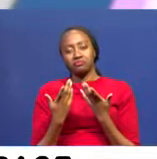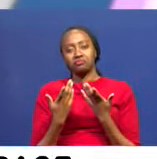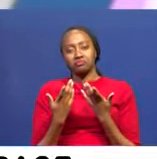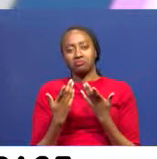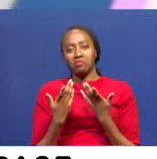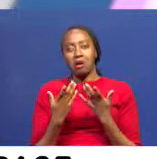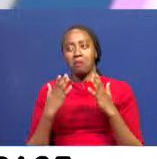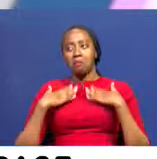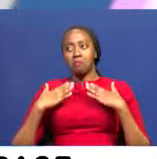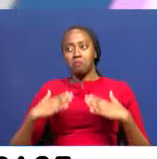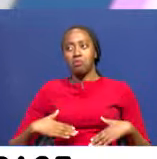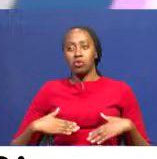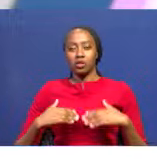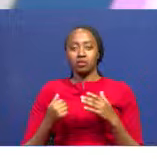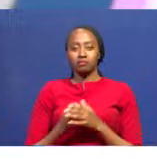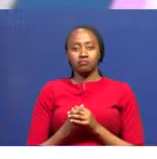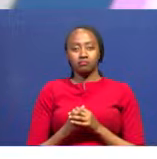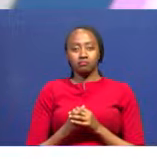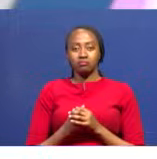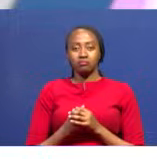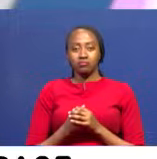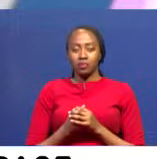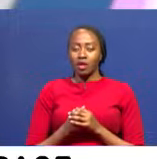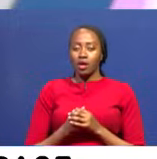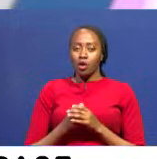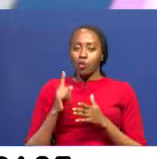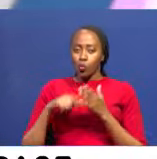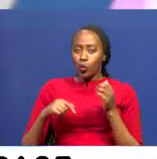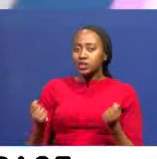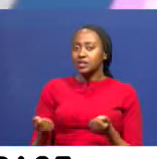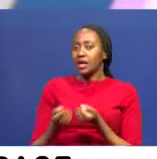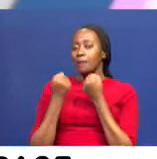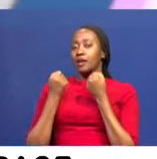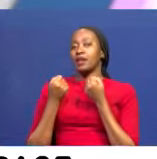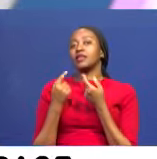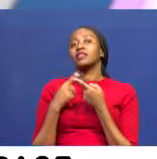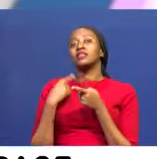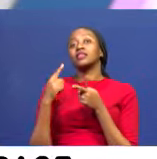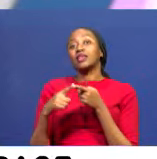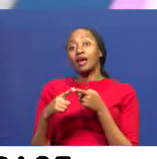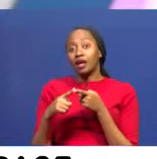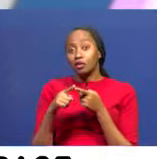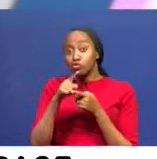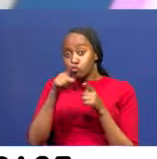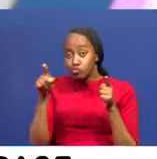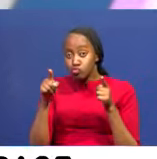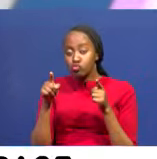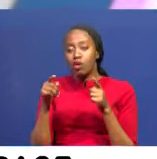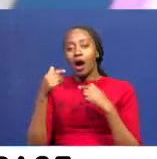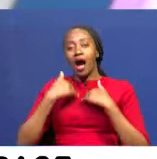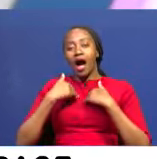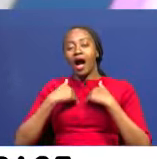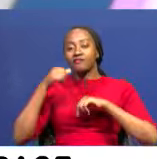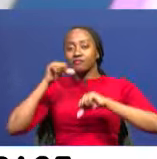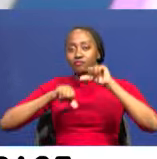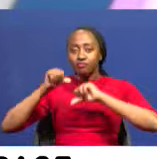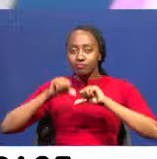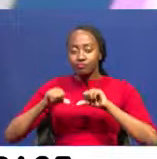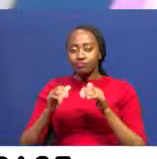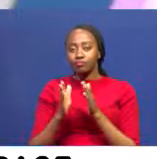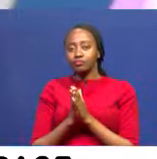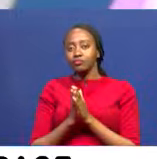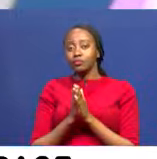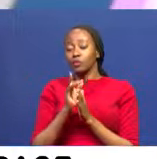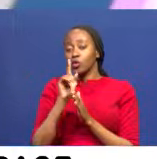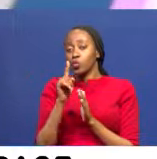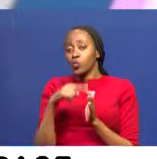deal with whatever is happening. And then now we make sure that now at the end of the day that we're